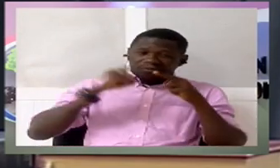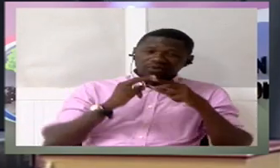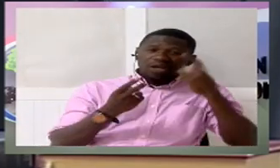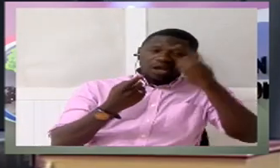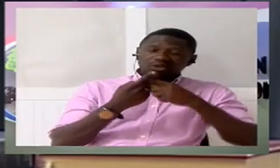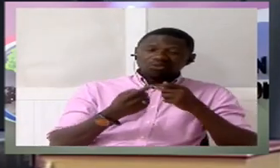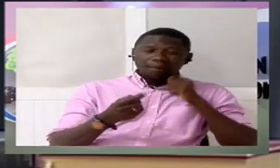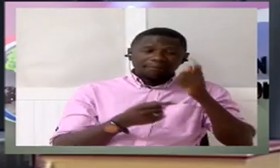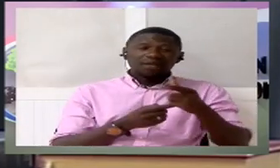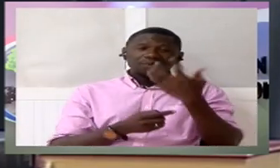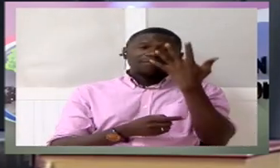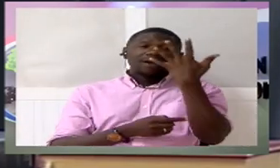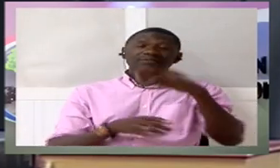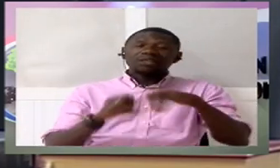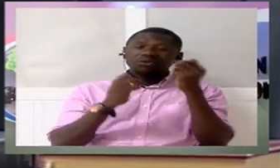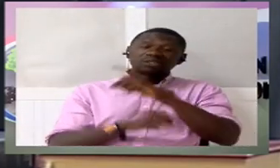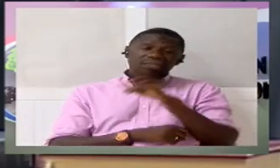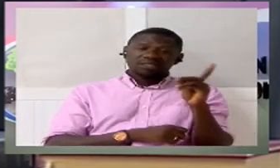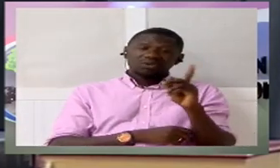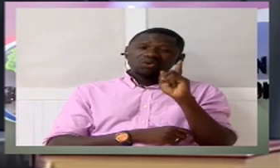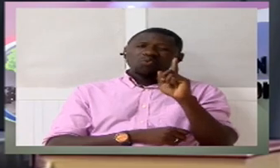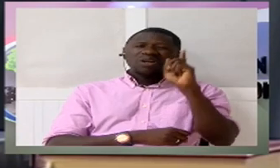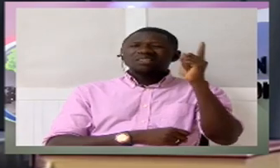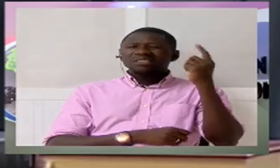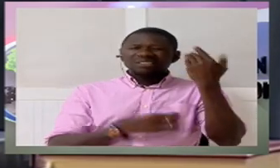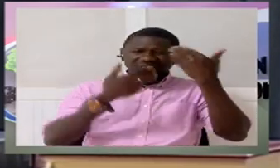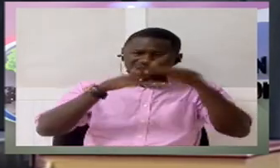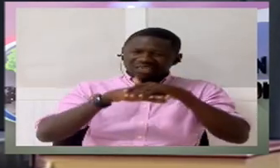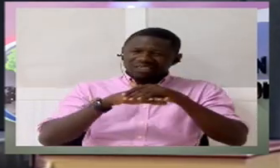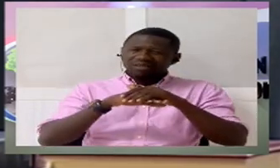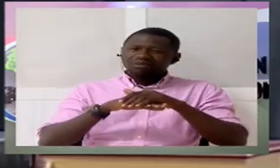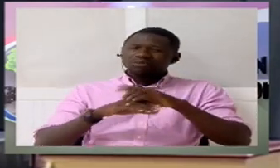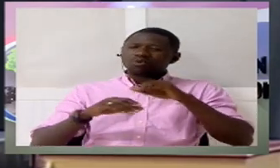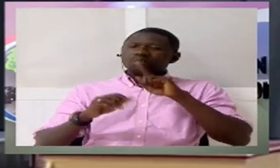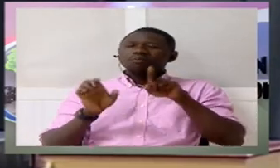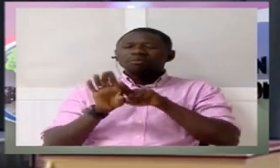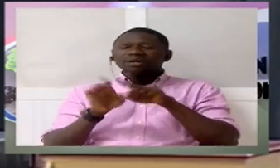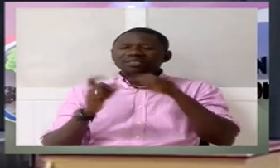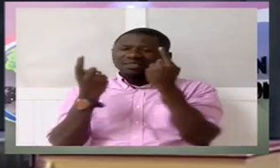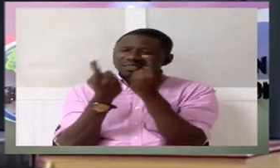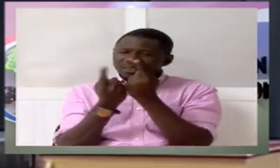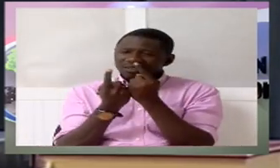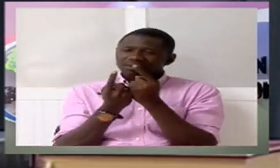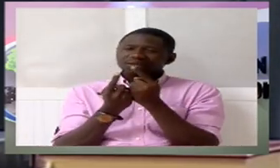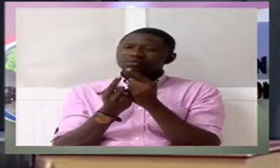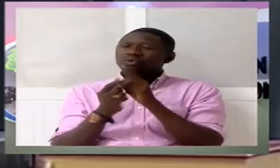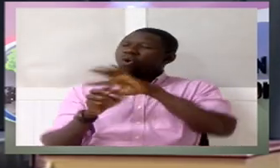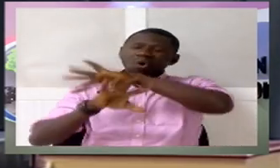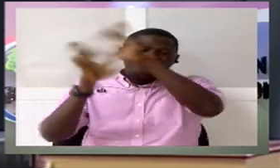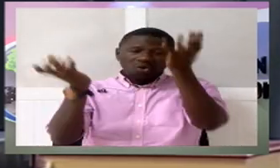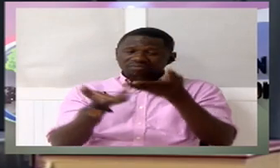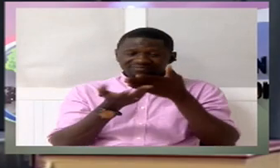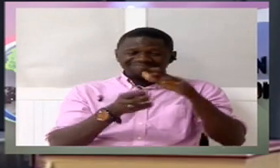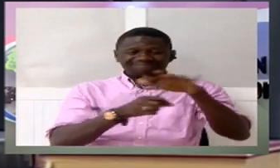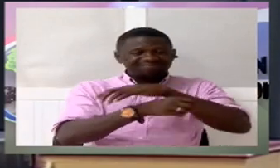and pay their $5,000 for a single night. For a single night, my luggage, all of them